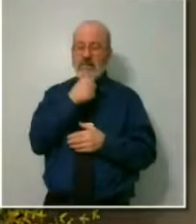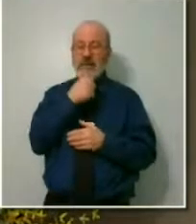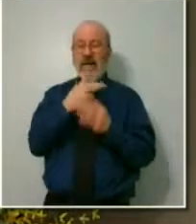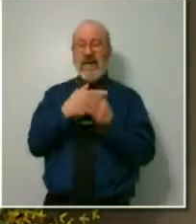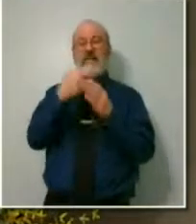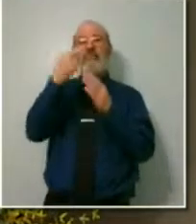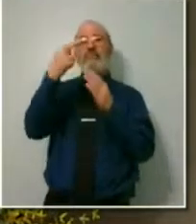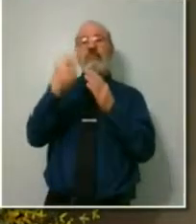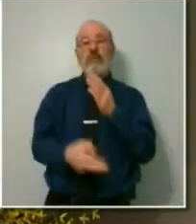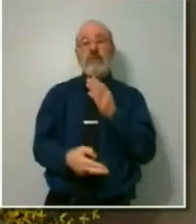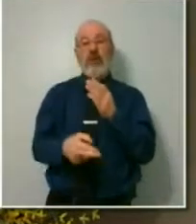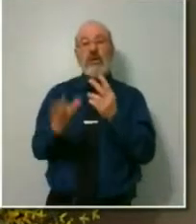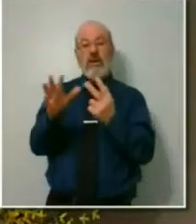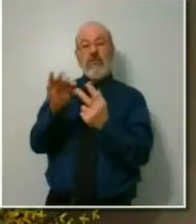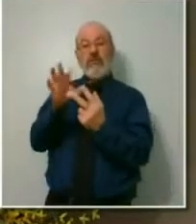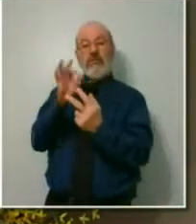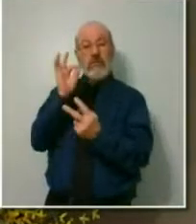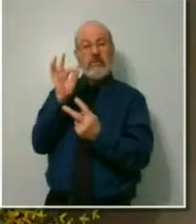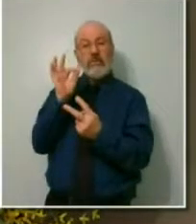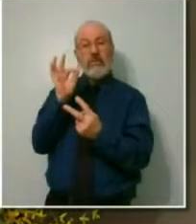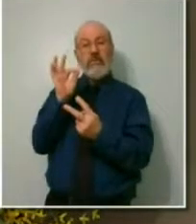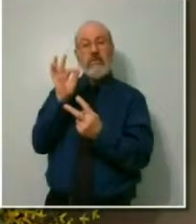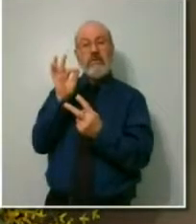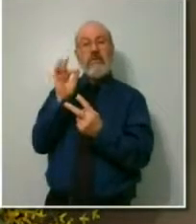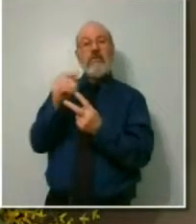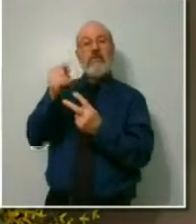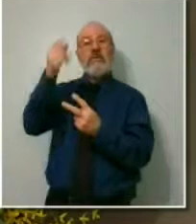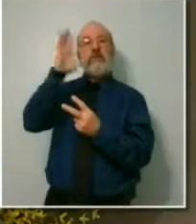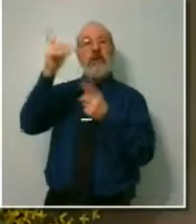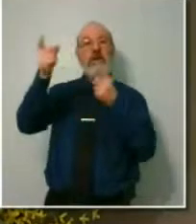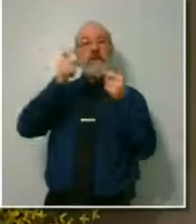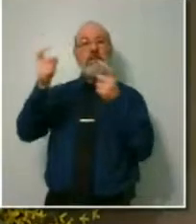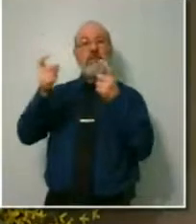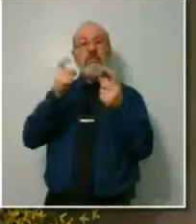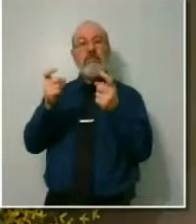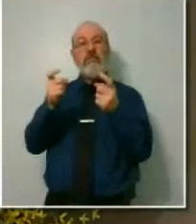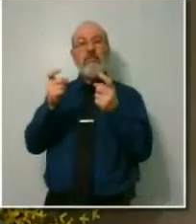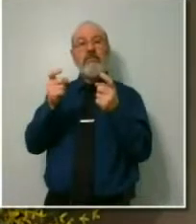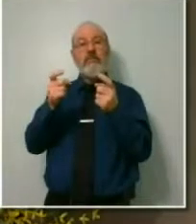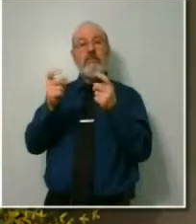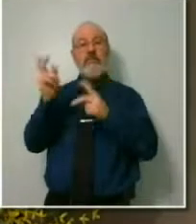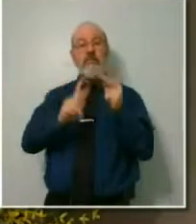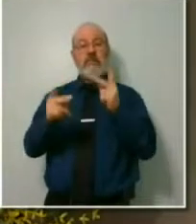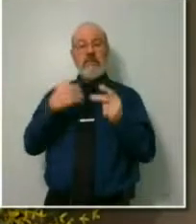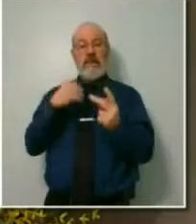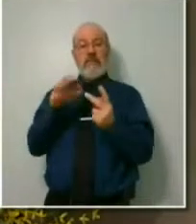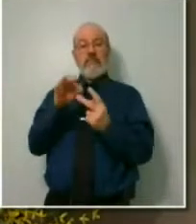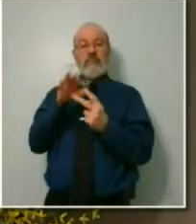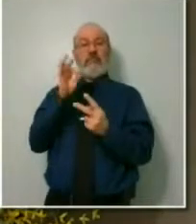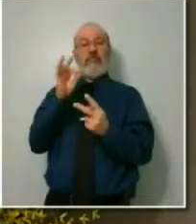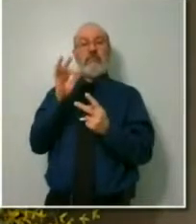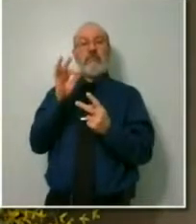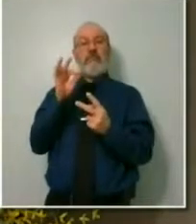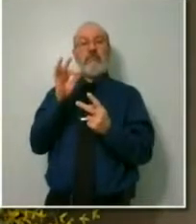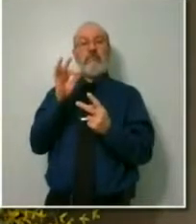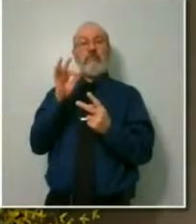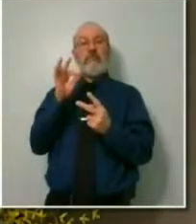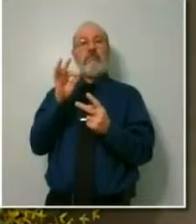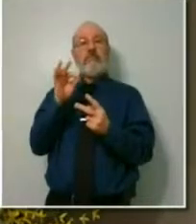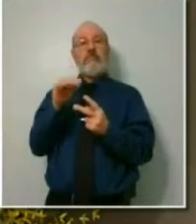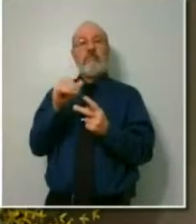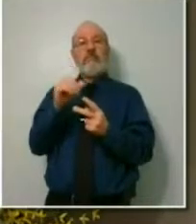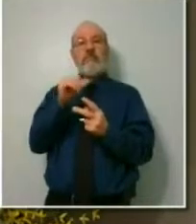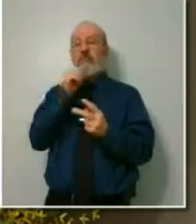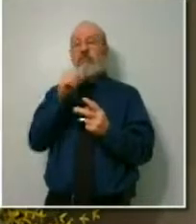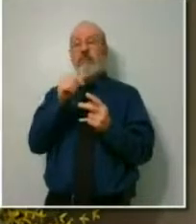of their choice. God is in control, but man has a choice. I'm not going to take the time, but I